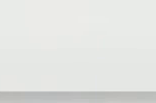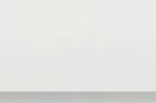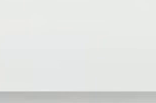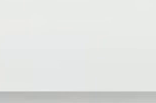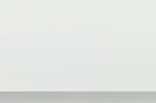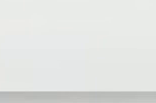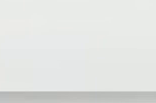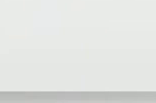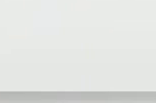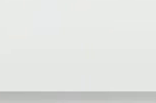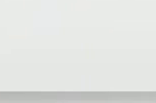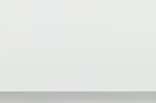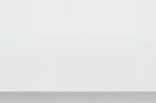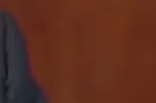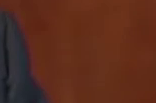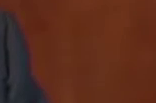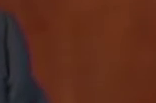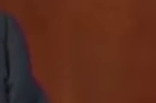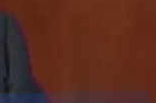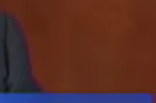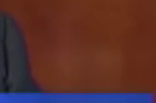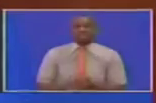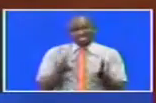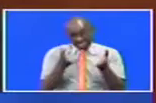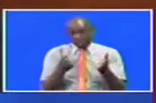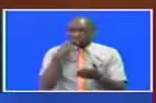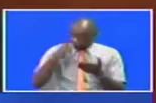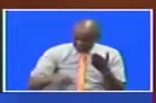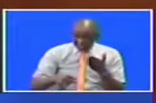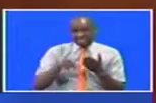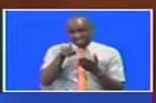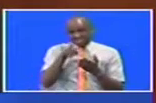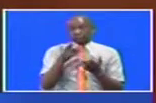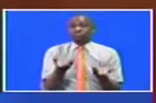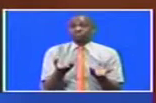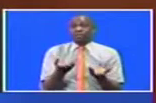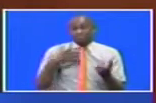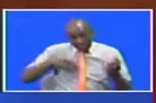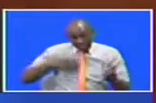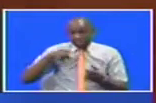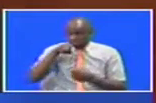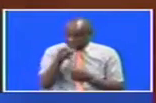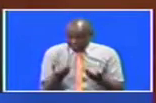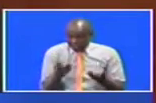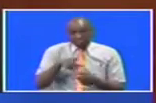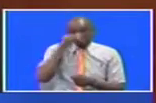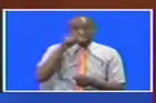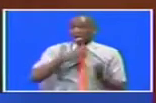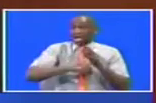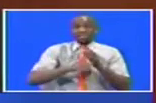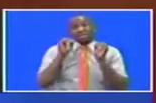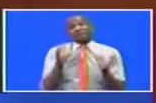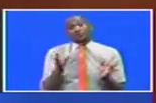probable reasons for citizens not collecting their identity cards. So there's an element of apathy where people are not concerned about picking their ID